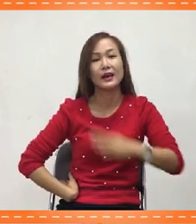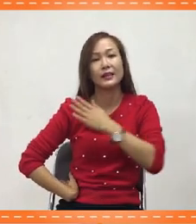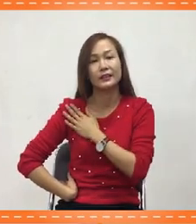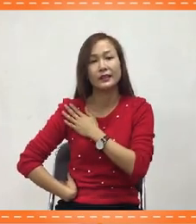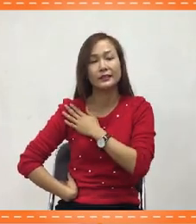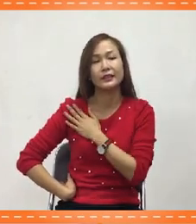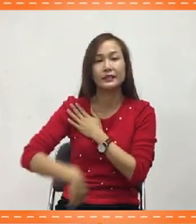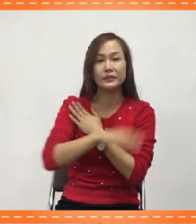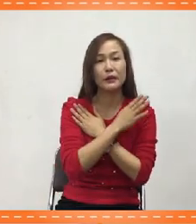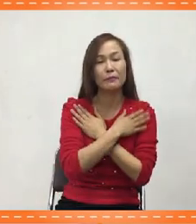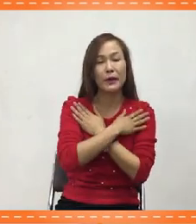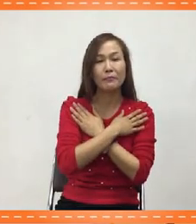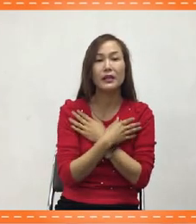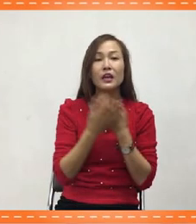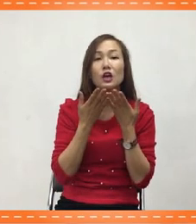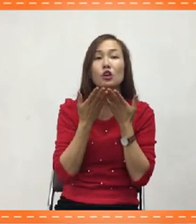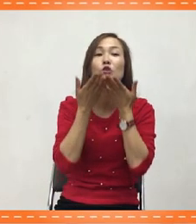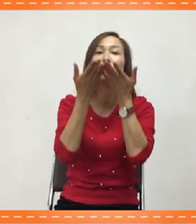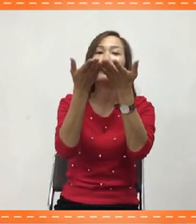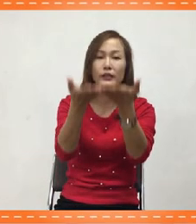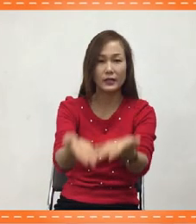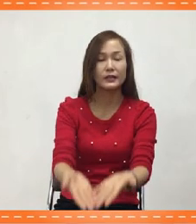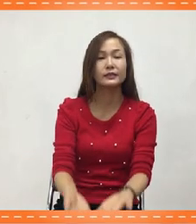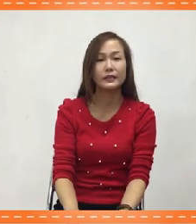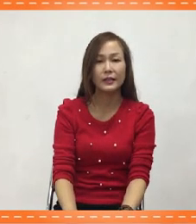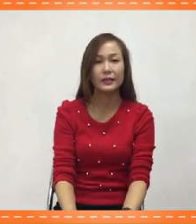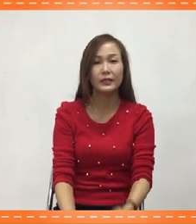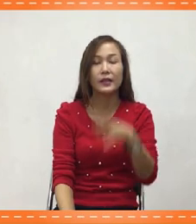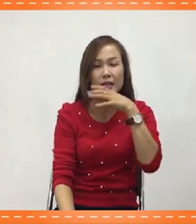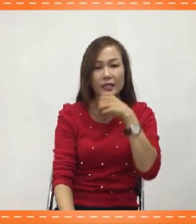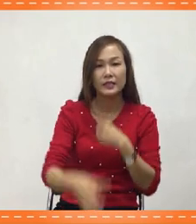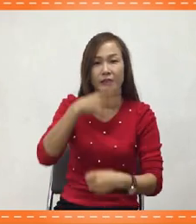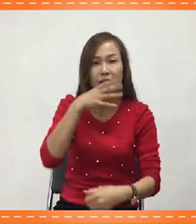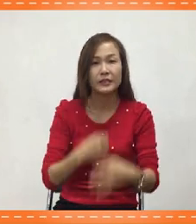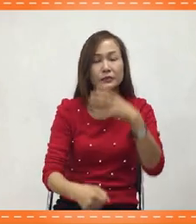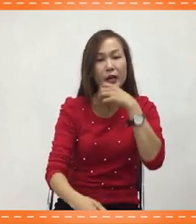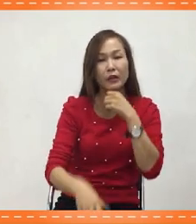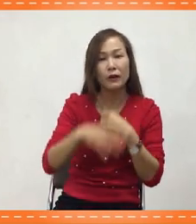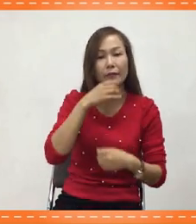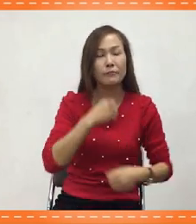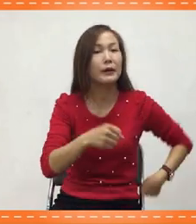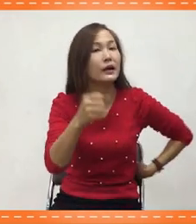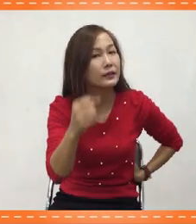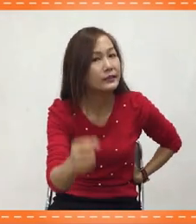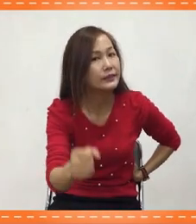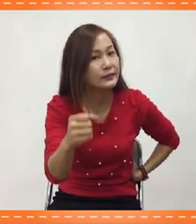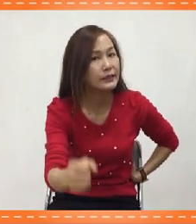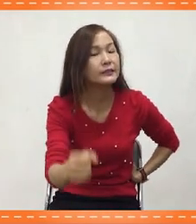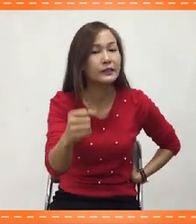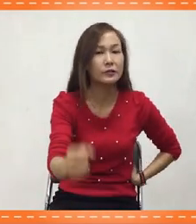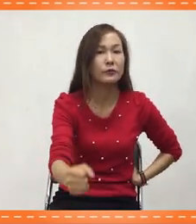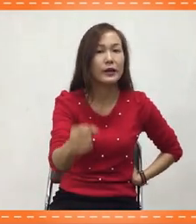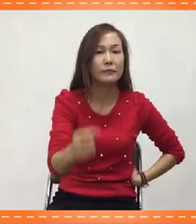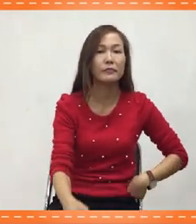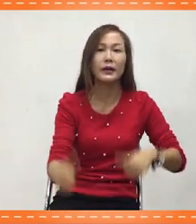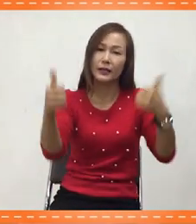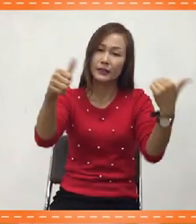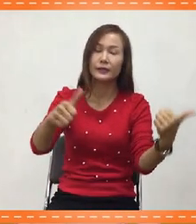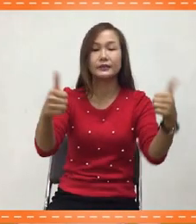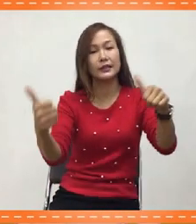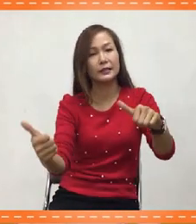uncle this is my family who is this this is my grandpa this is my